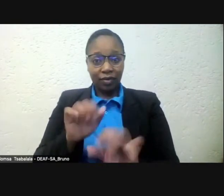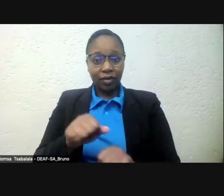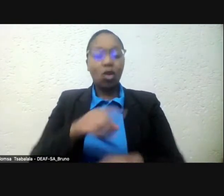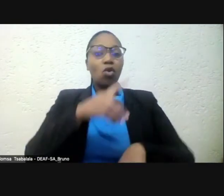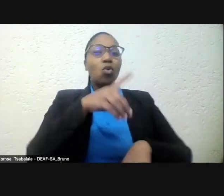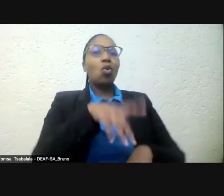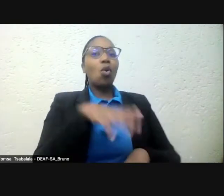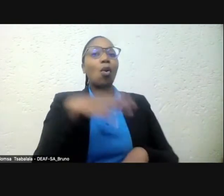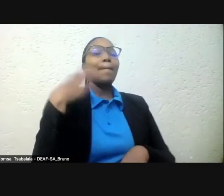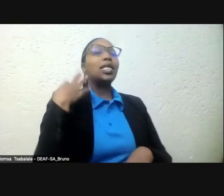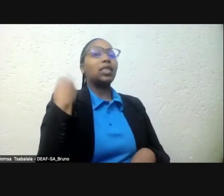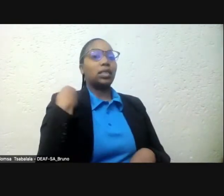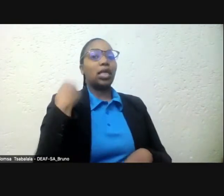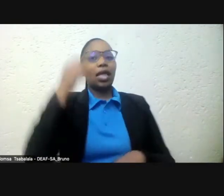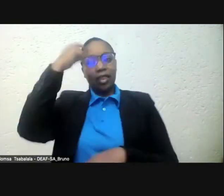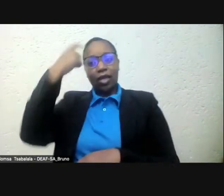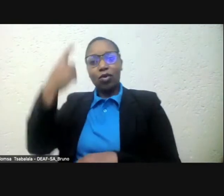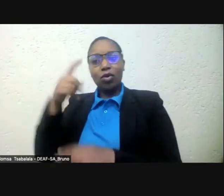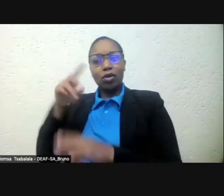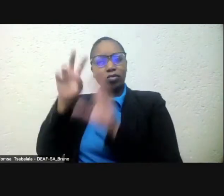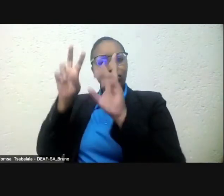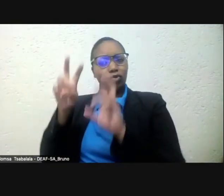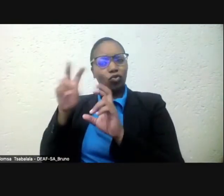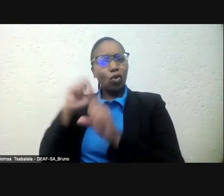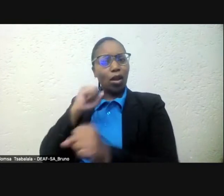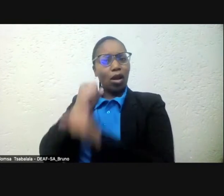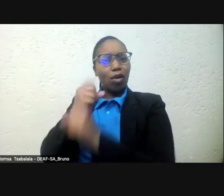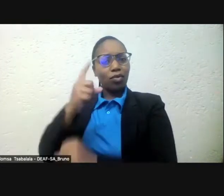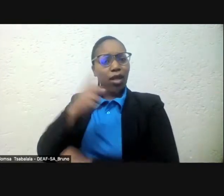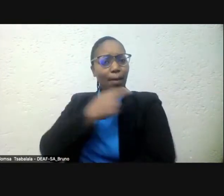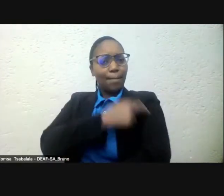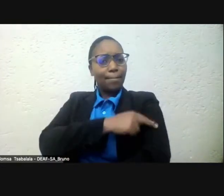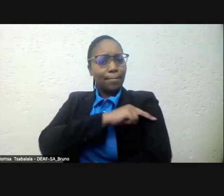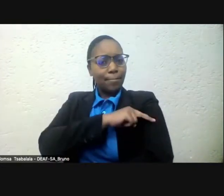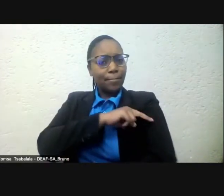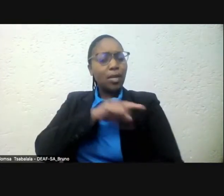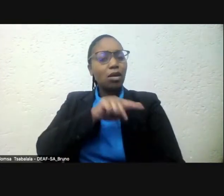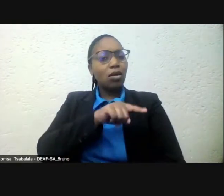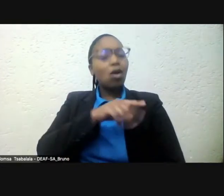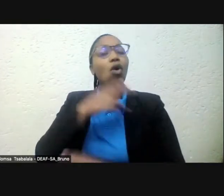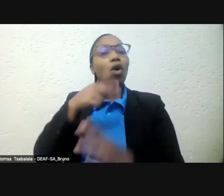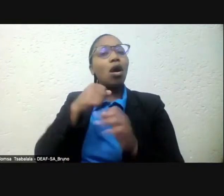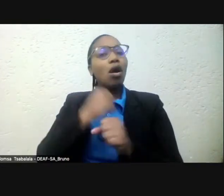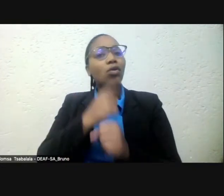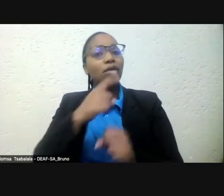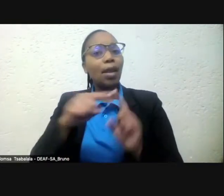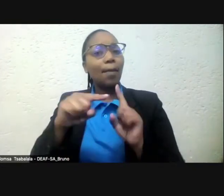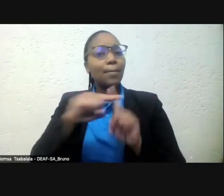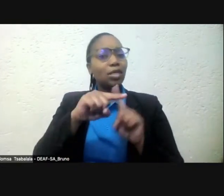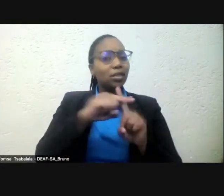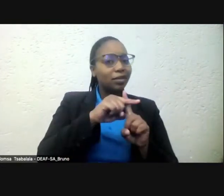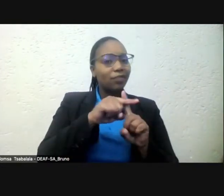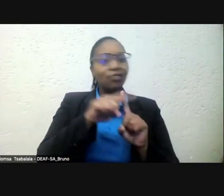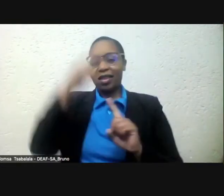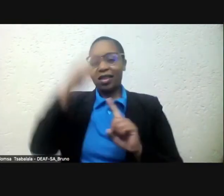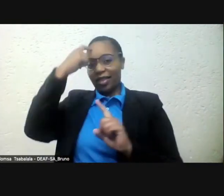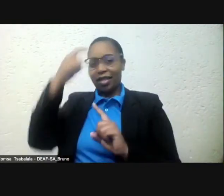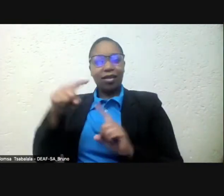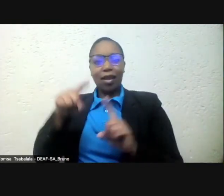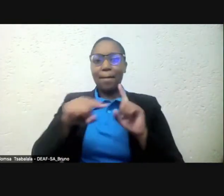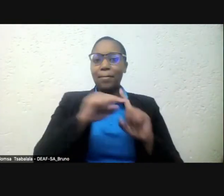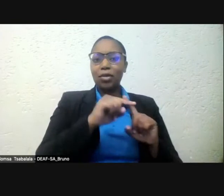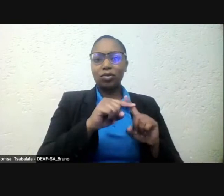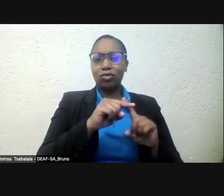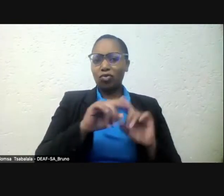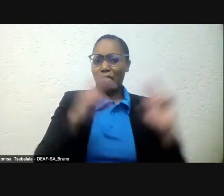Gauteng positivity, I think it's not a complicated one. Thank you, Honourable